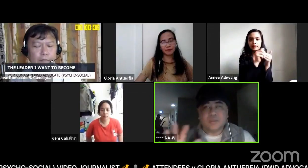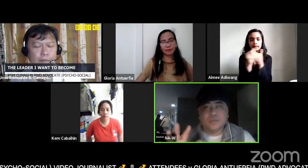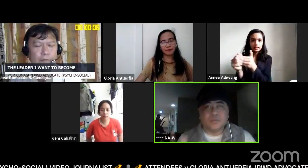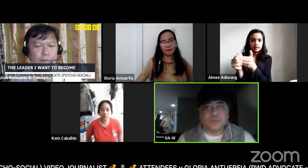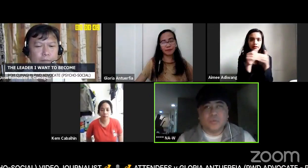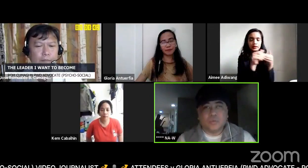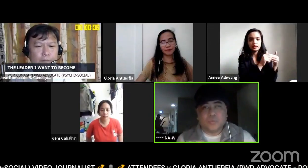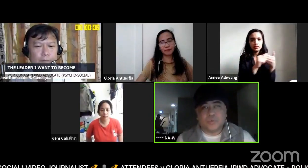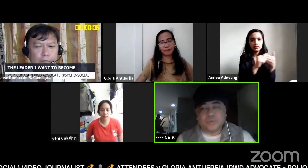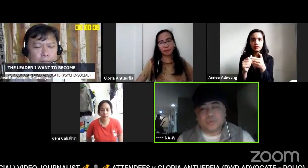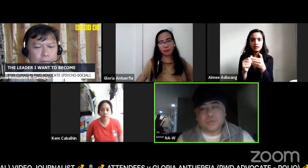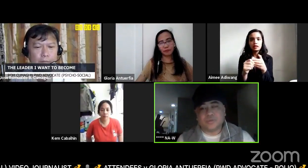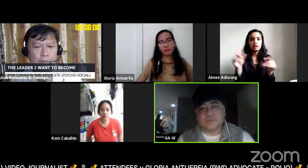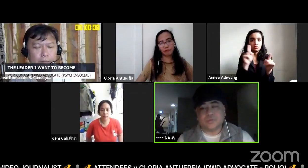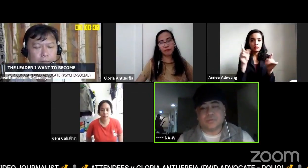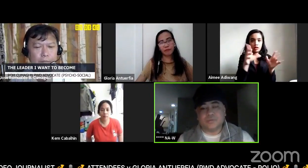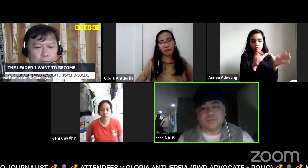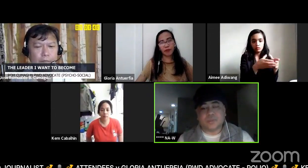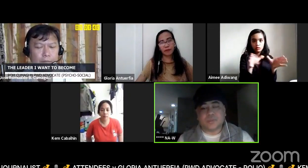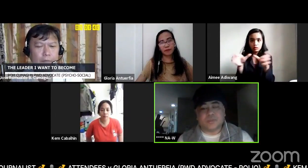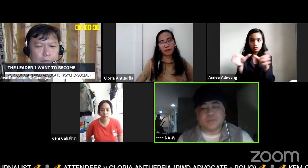Mag-guide yung grupo,